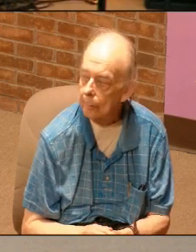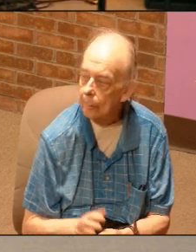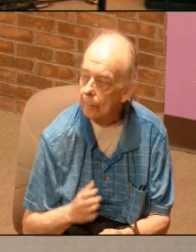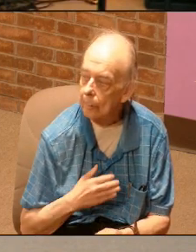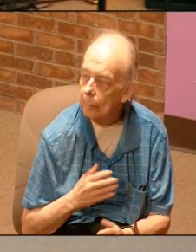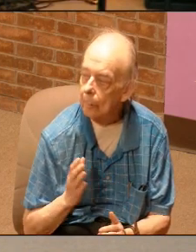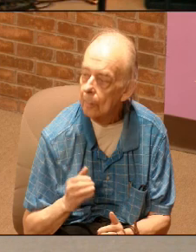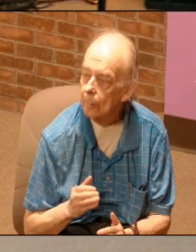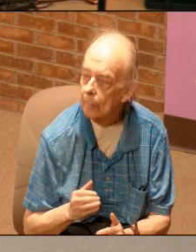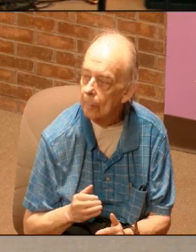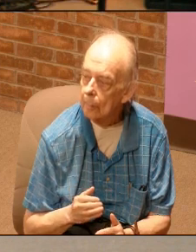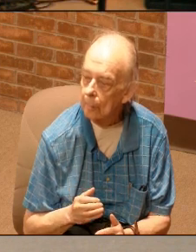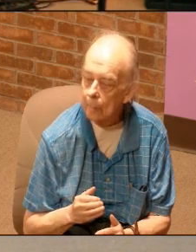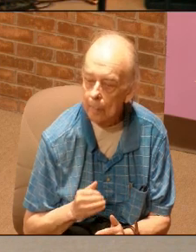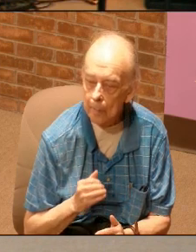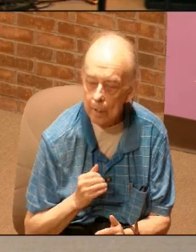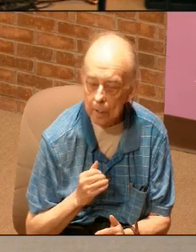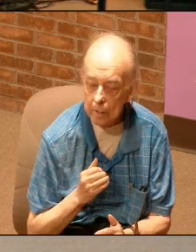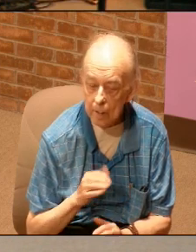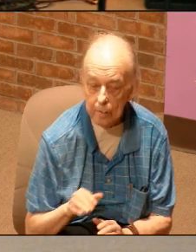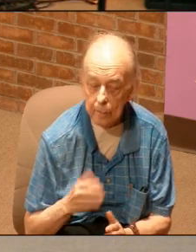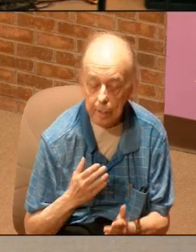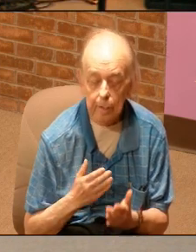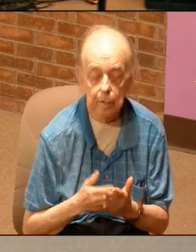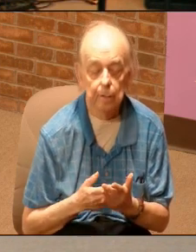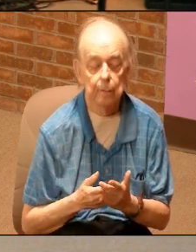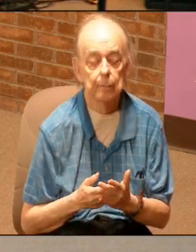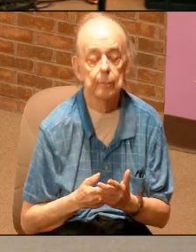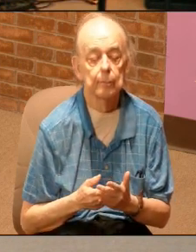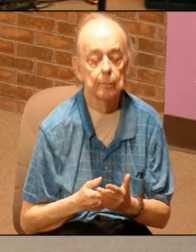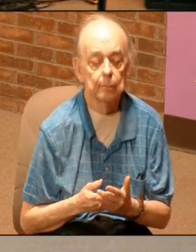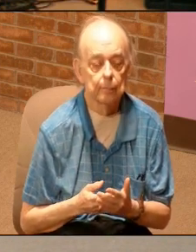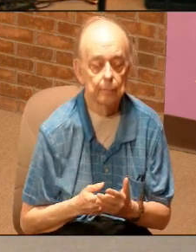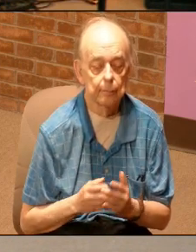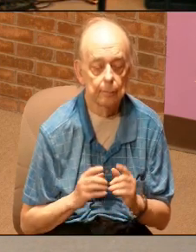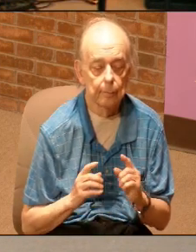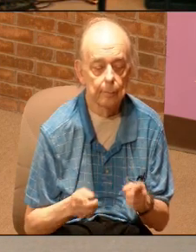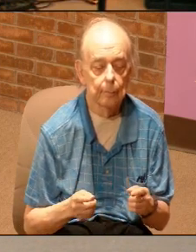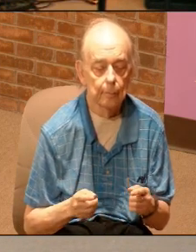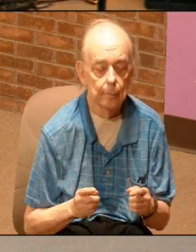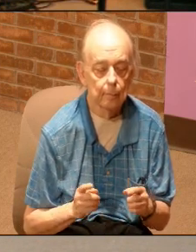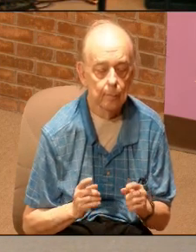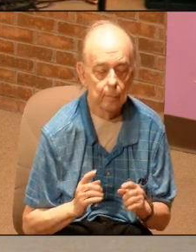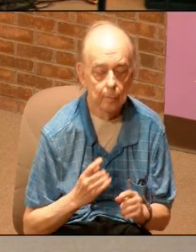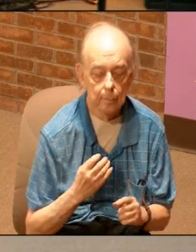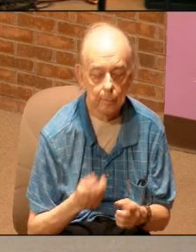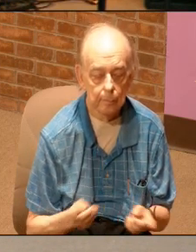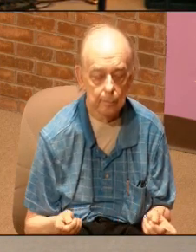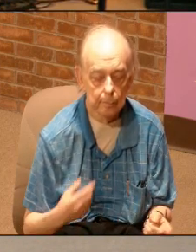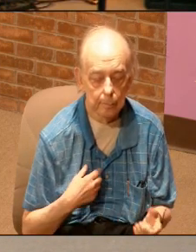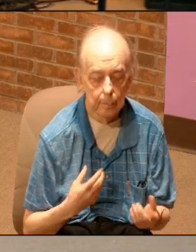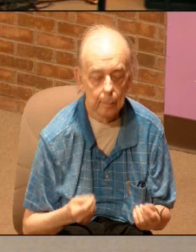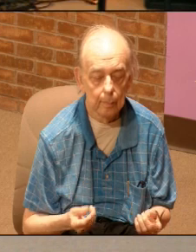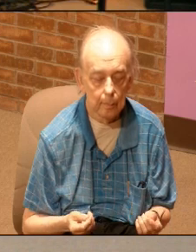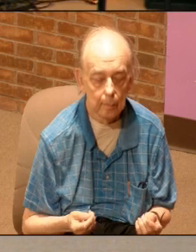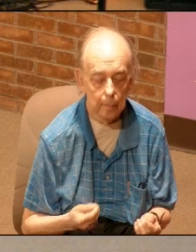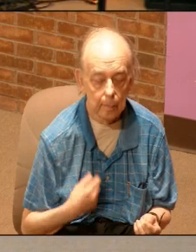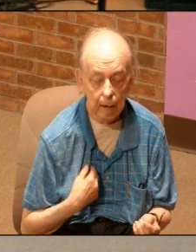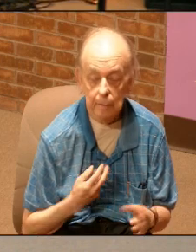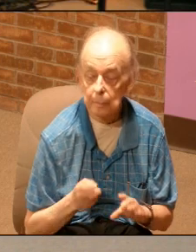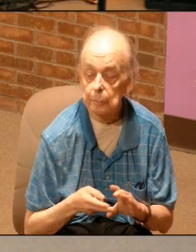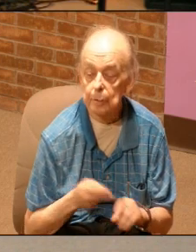My hopes are not doing too well. I'm going in the opposite direction, and what do I end up doing? I end up quitting.